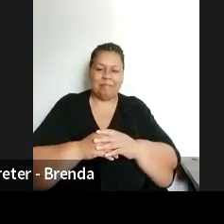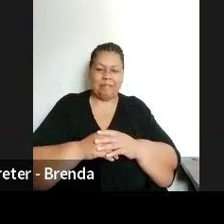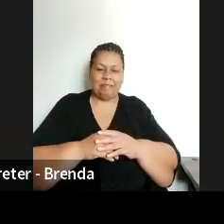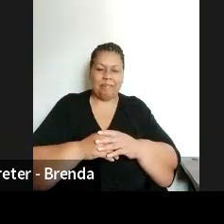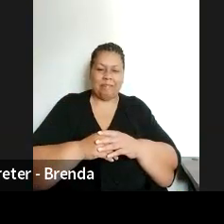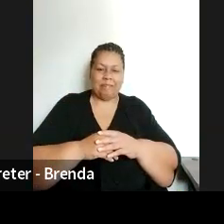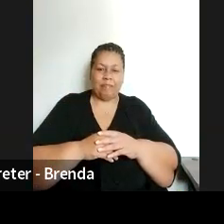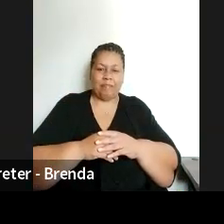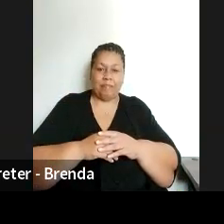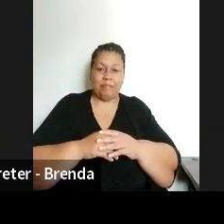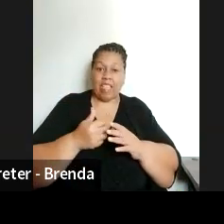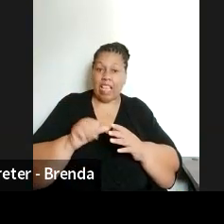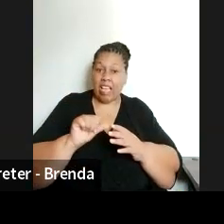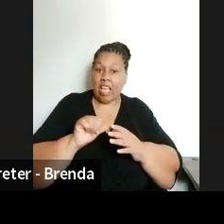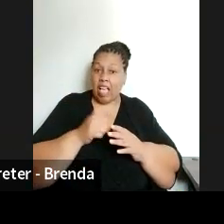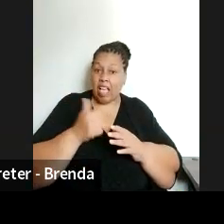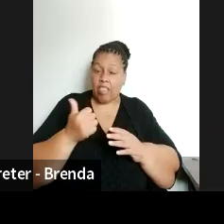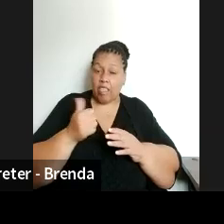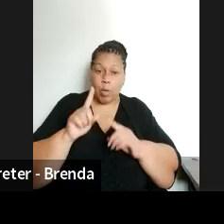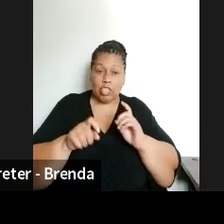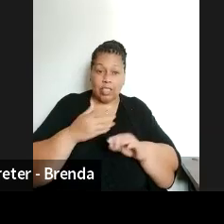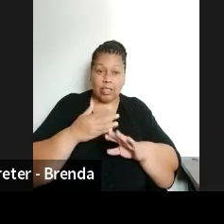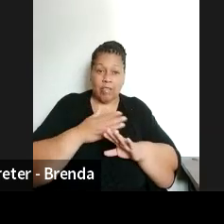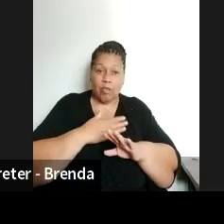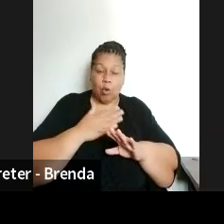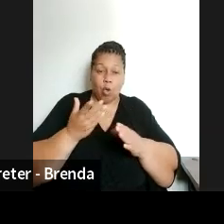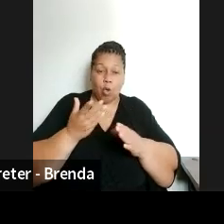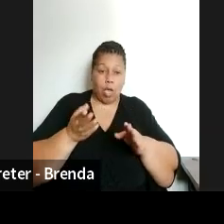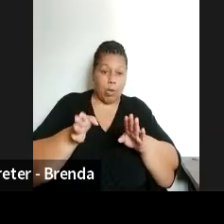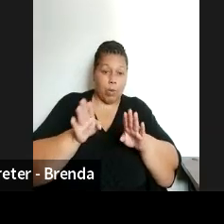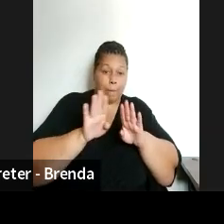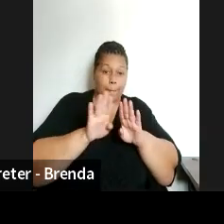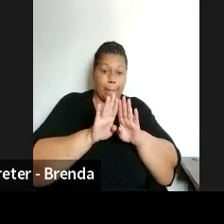Do we have any other additional questions before we wrap up?